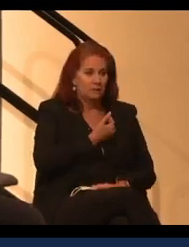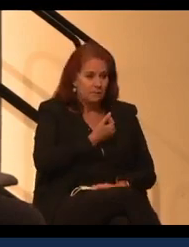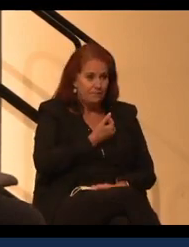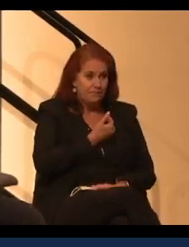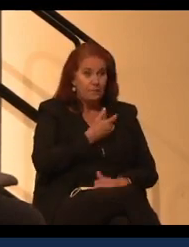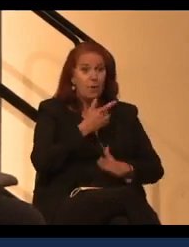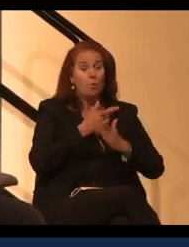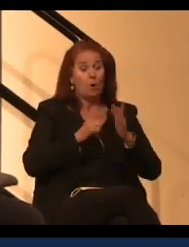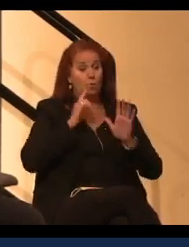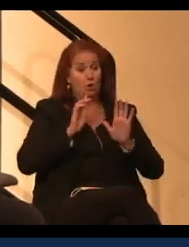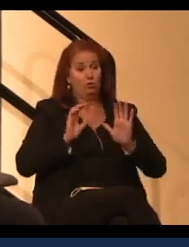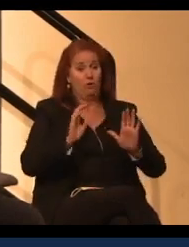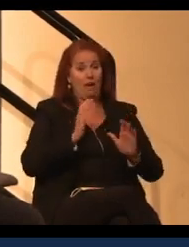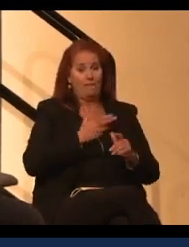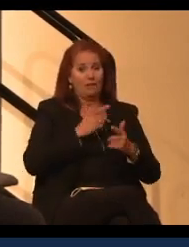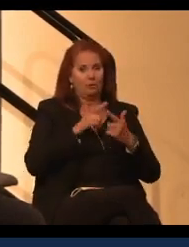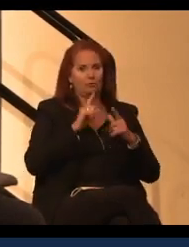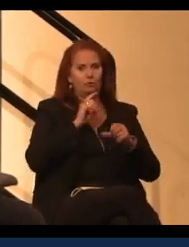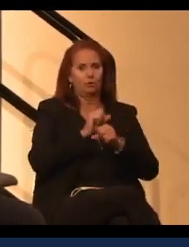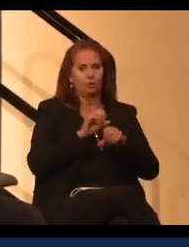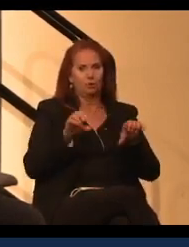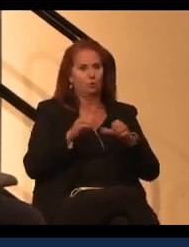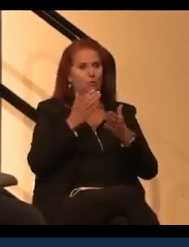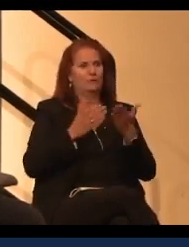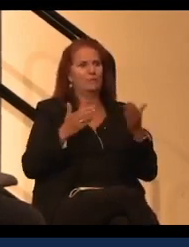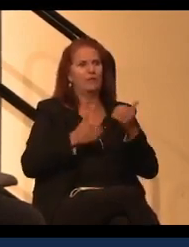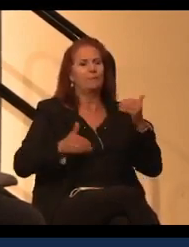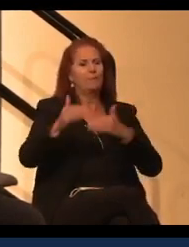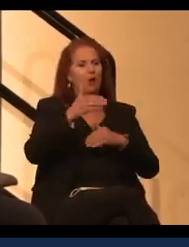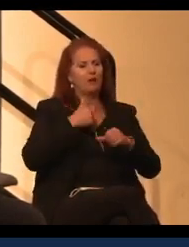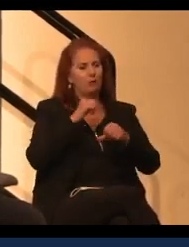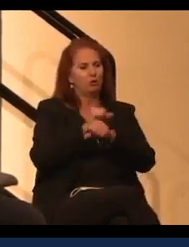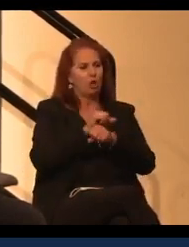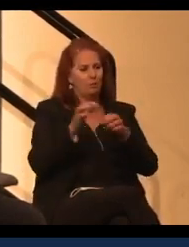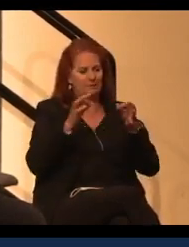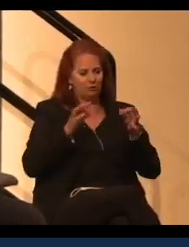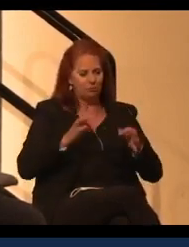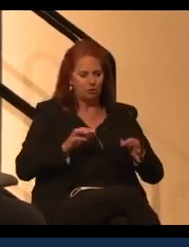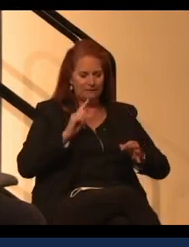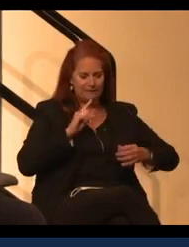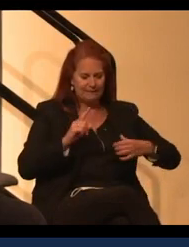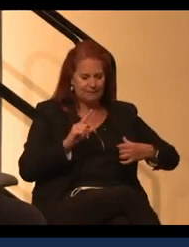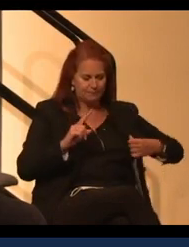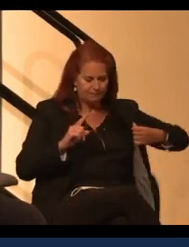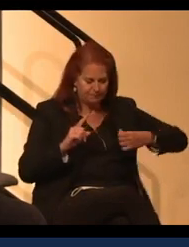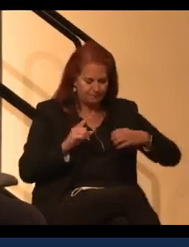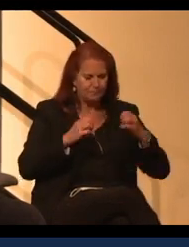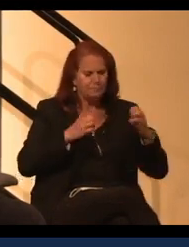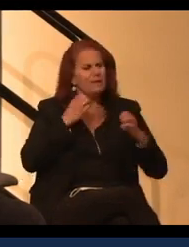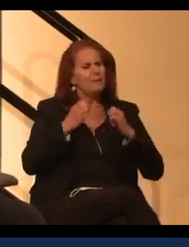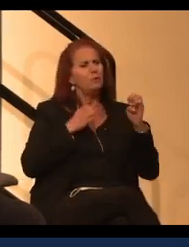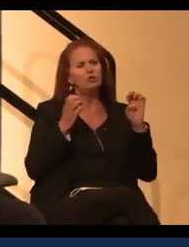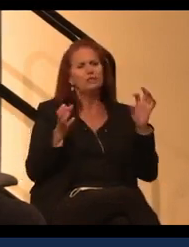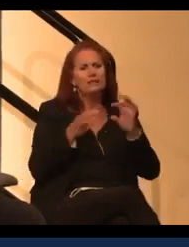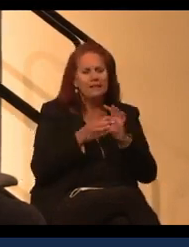will drive us to actually do something beyond our job description is that emotional connection, whether it be pain